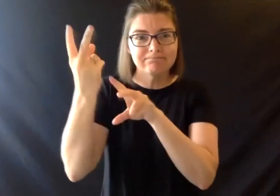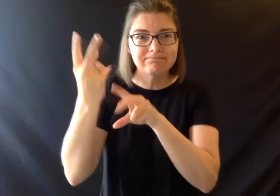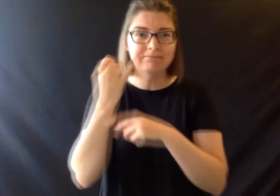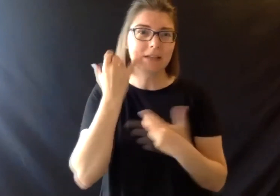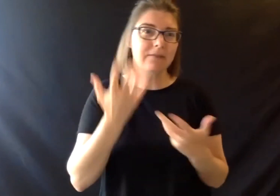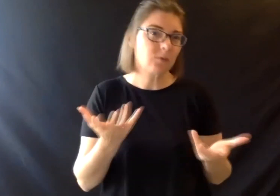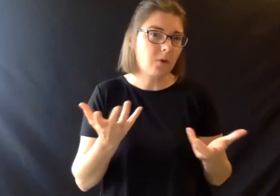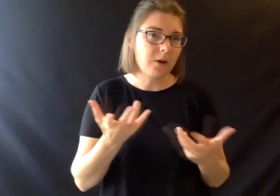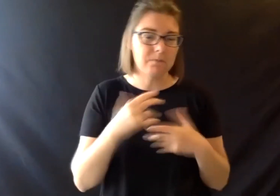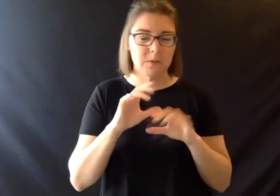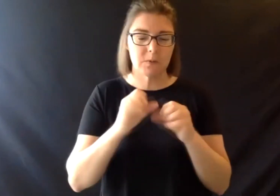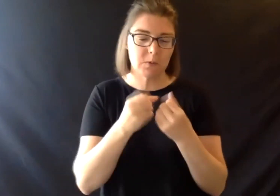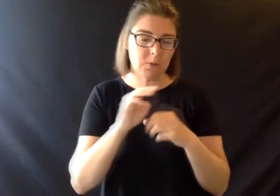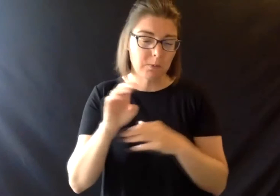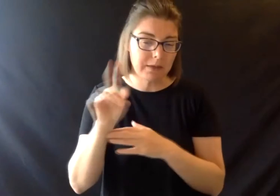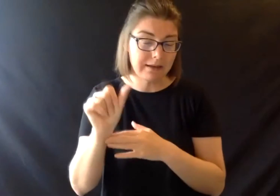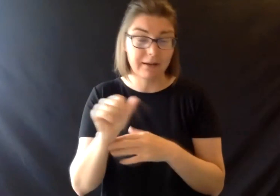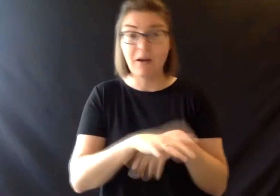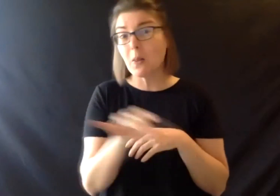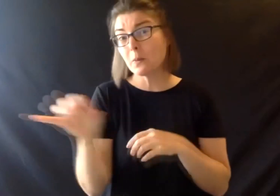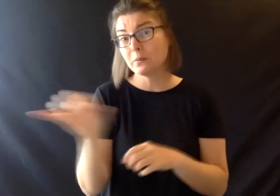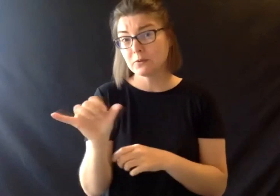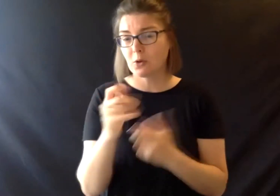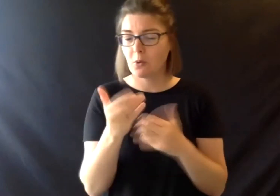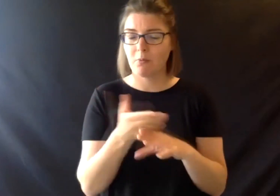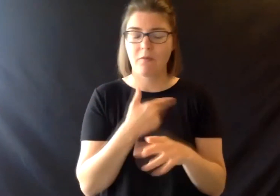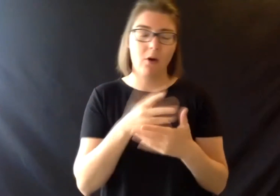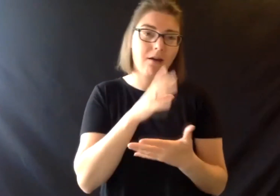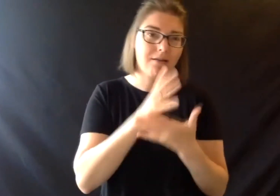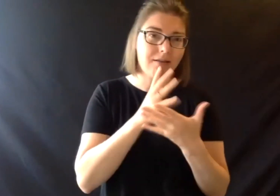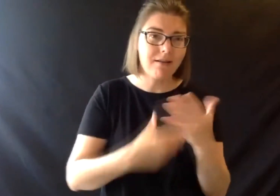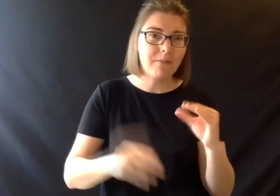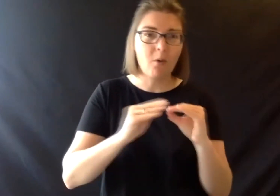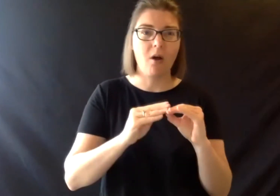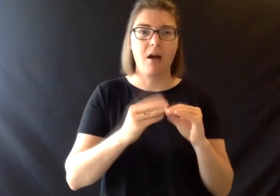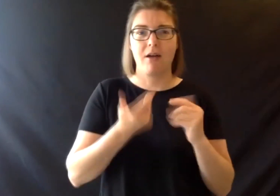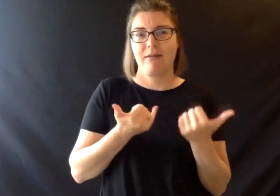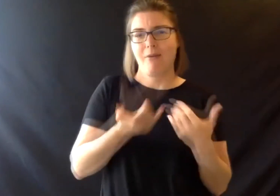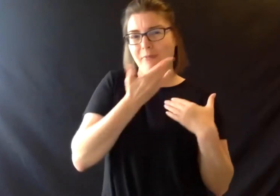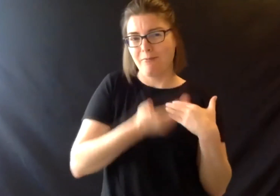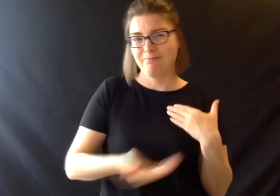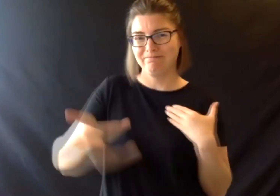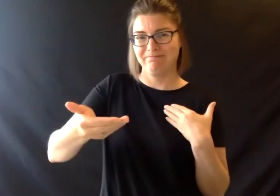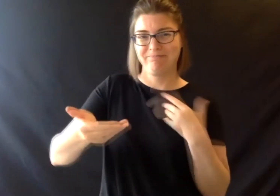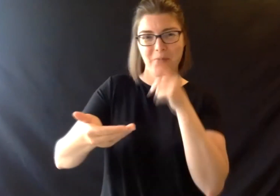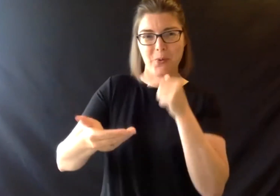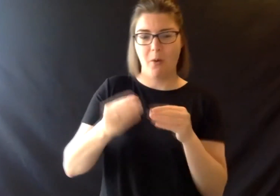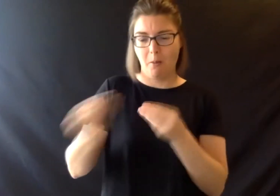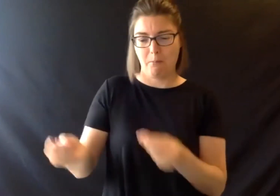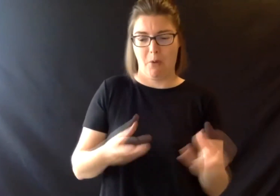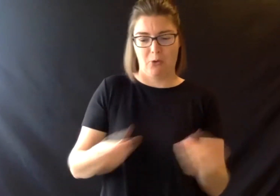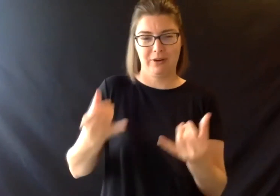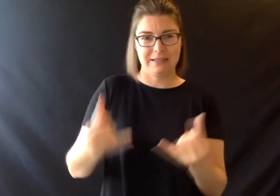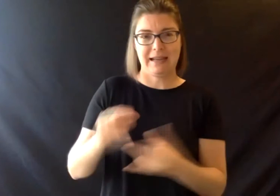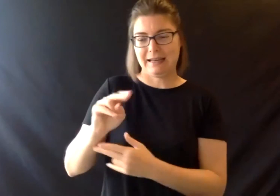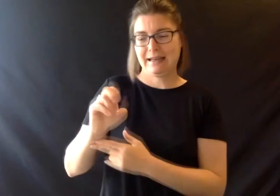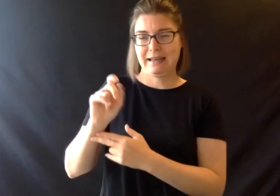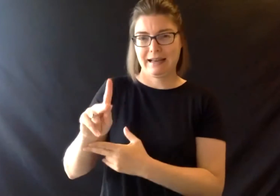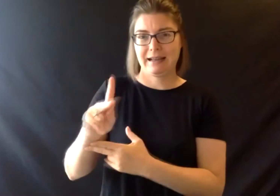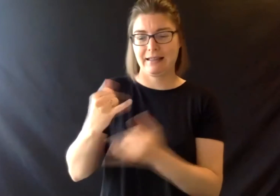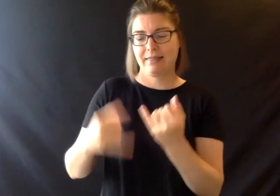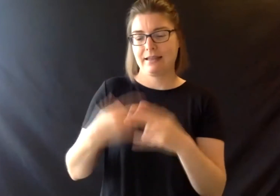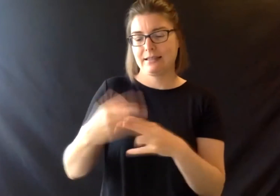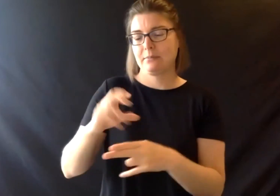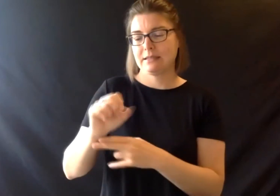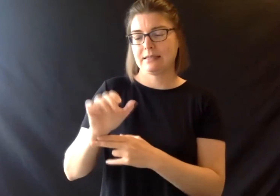choose. And without further ado, I want to introduce our moderator. Nick Sandor is